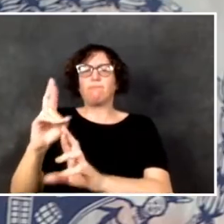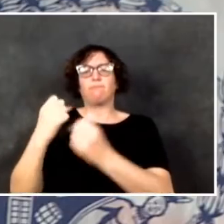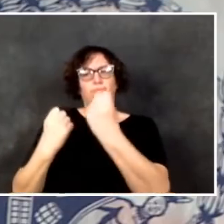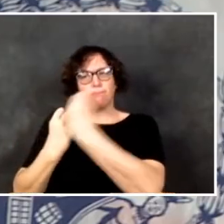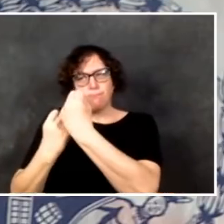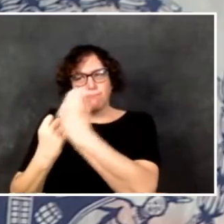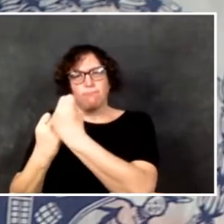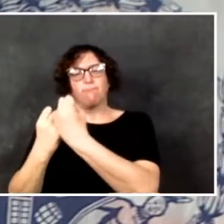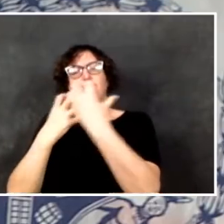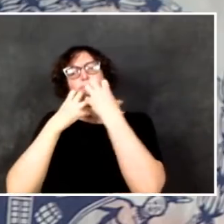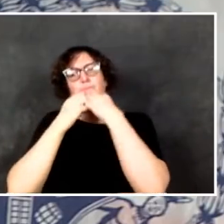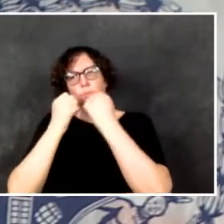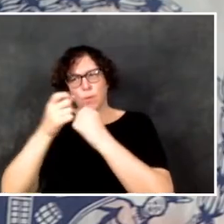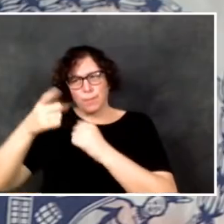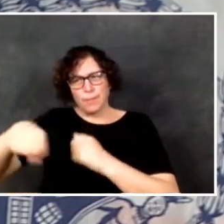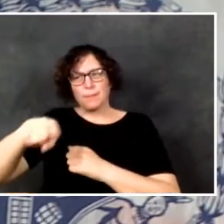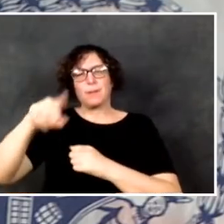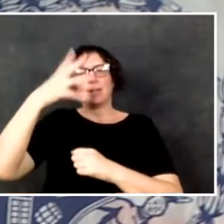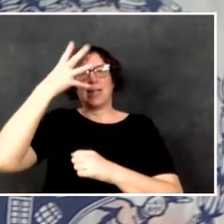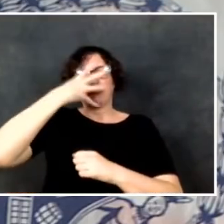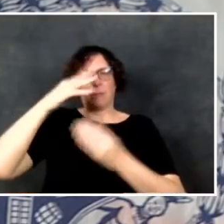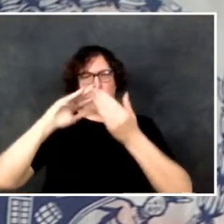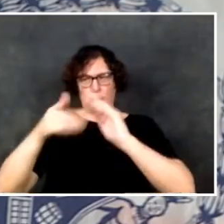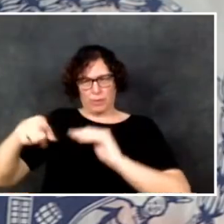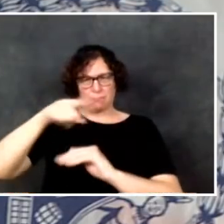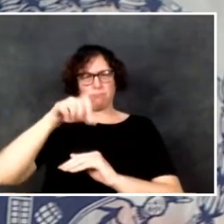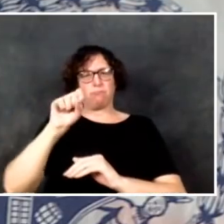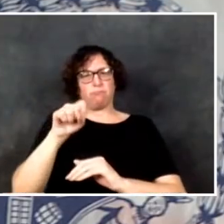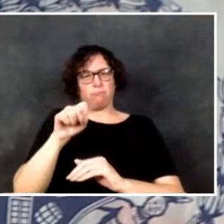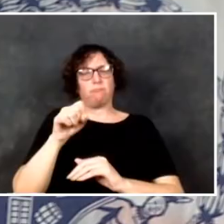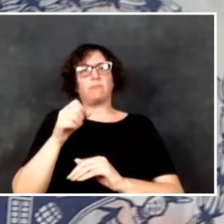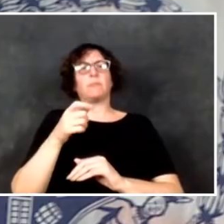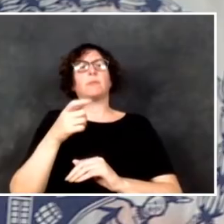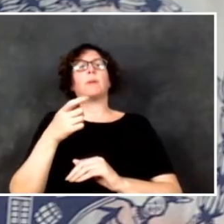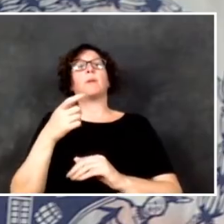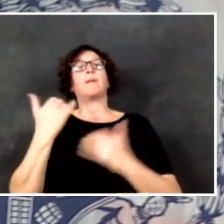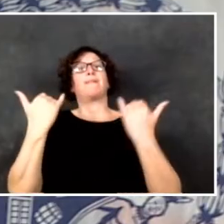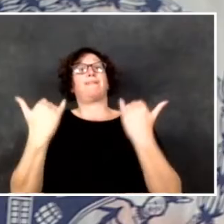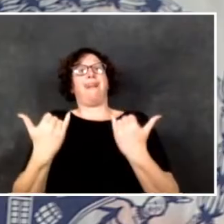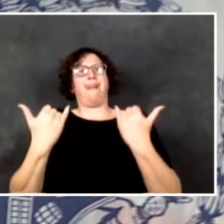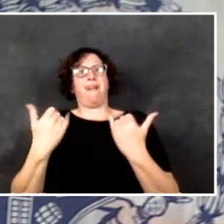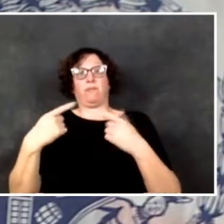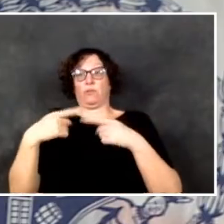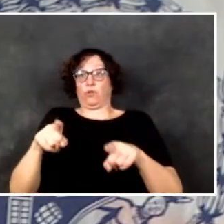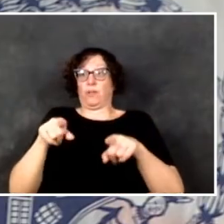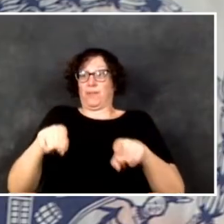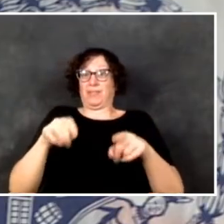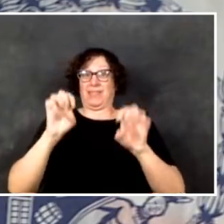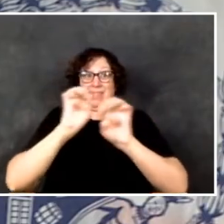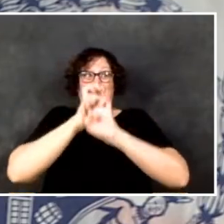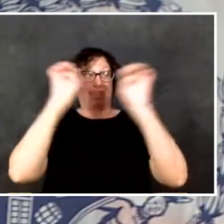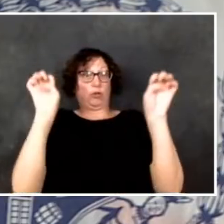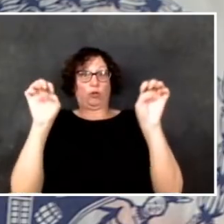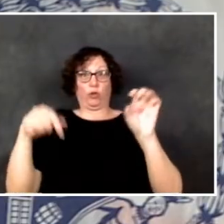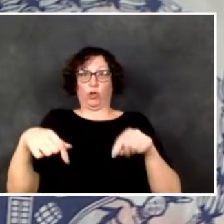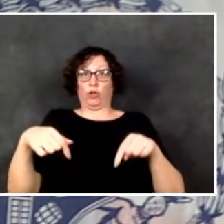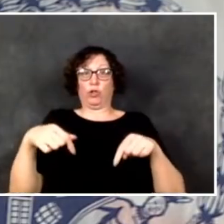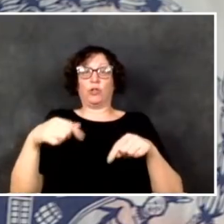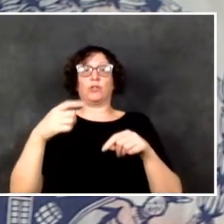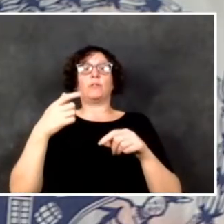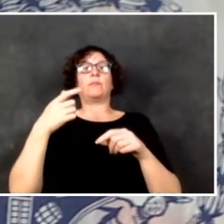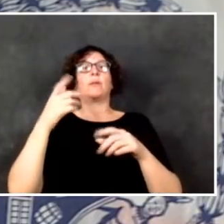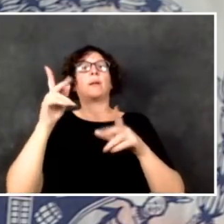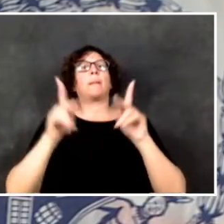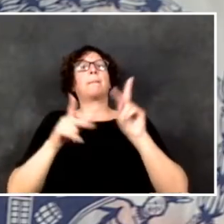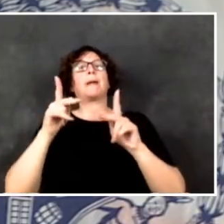Right now in this crisis, what do people need most? They need to be protected. They need to be protected in terms of public safety, and they